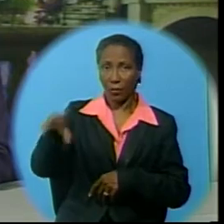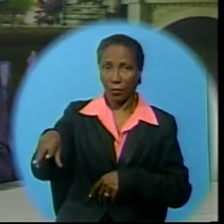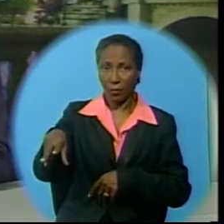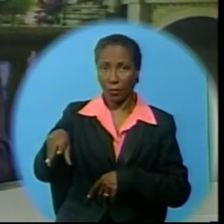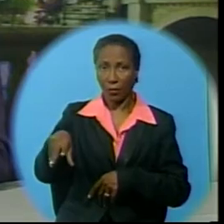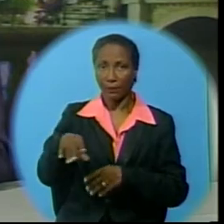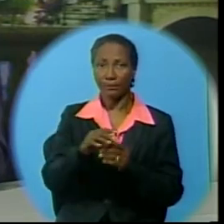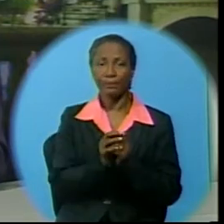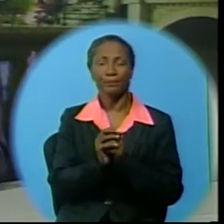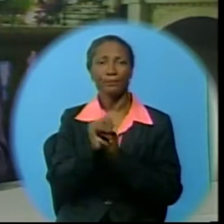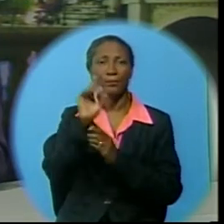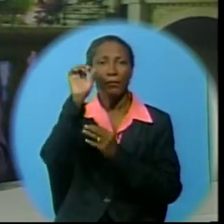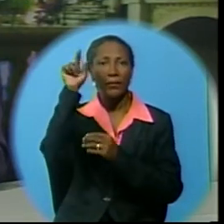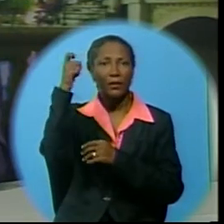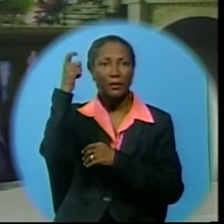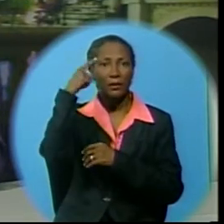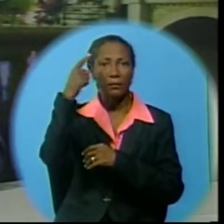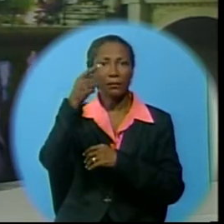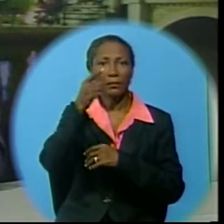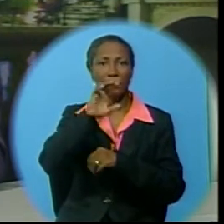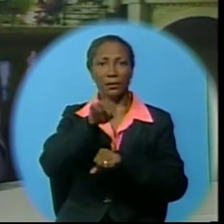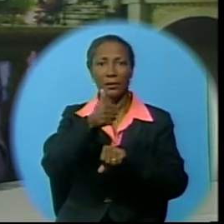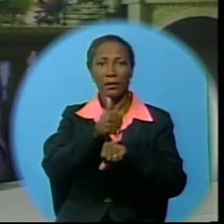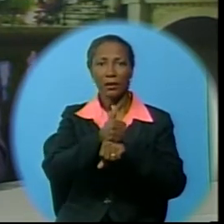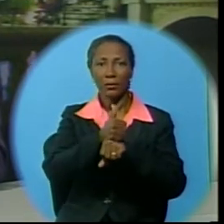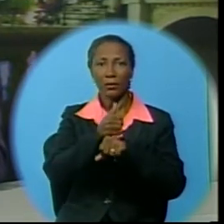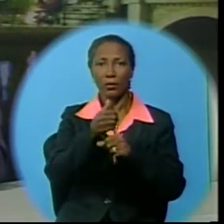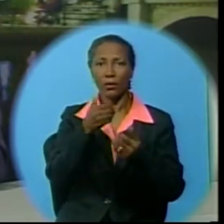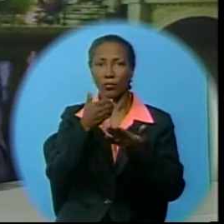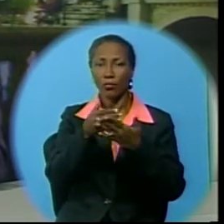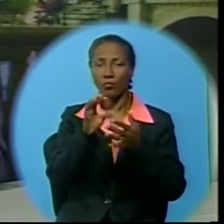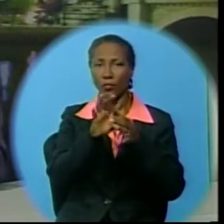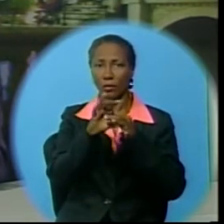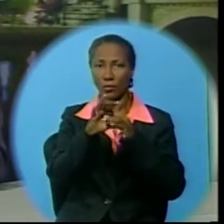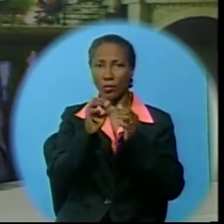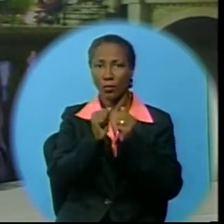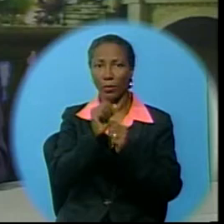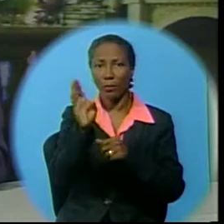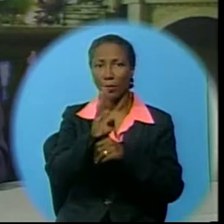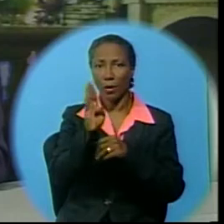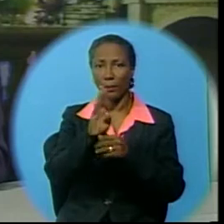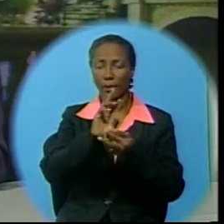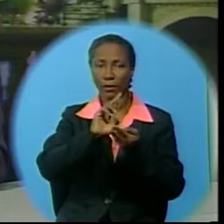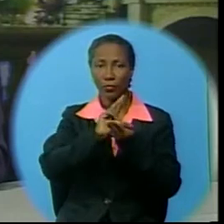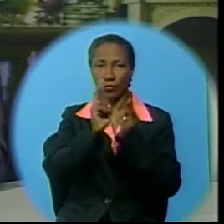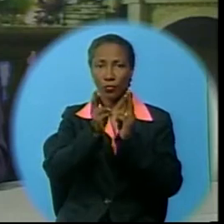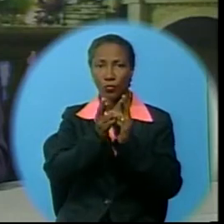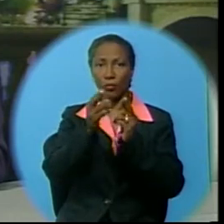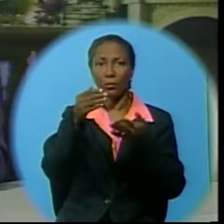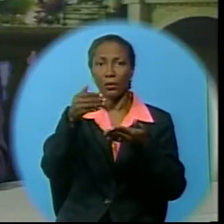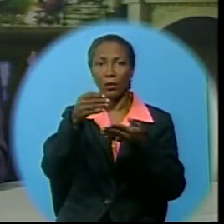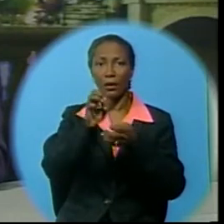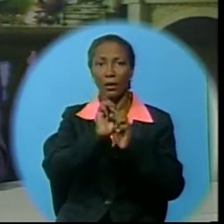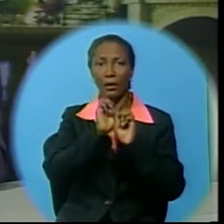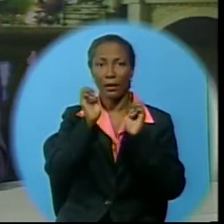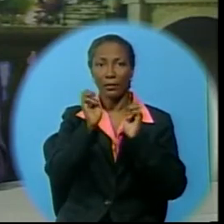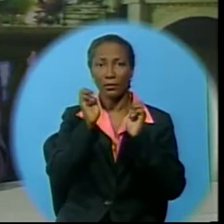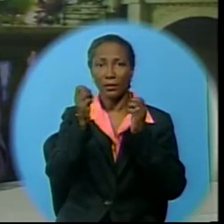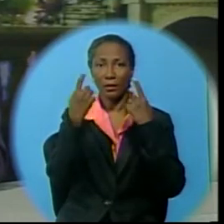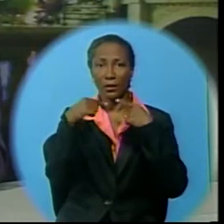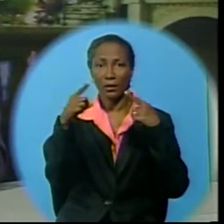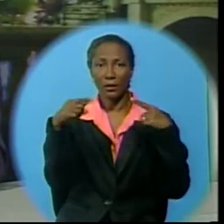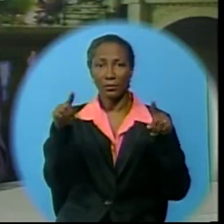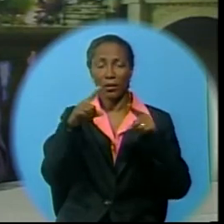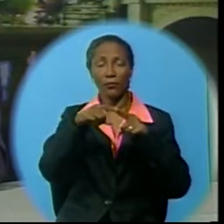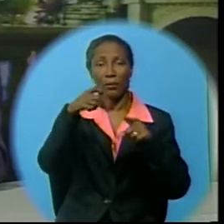Government is establishing a formal relationship with the Barbados Renewable Energy Association. The announcement from Permanent Secretary in the Ministry